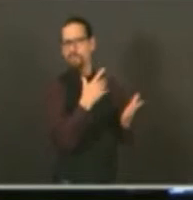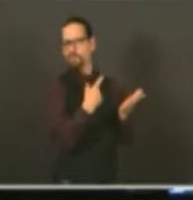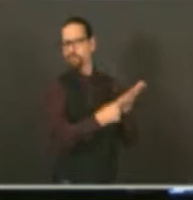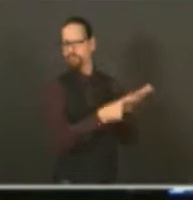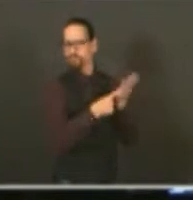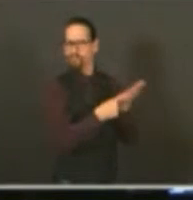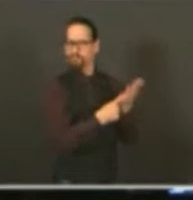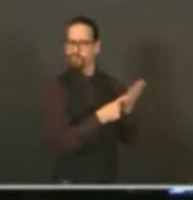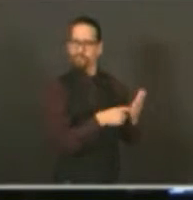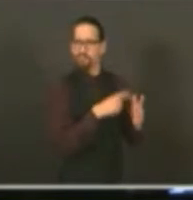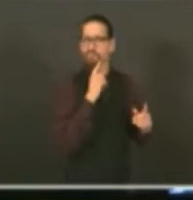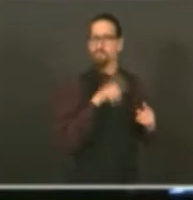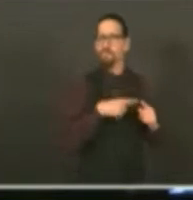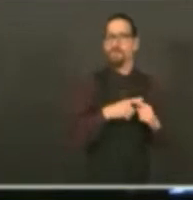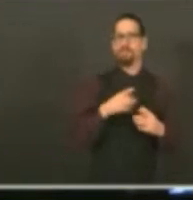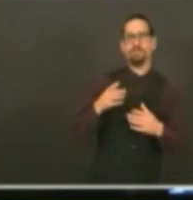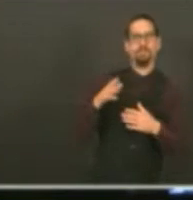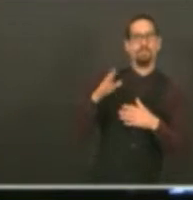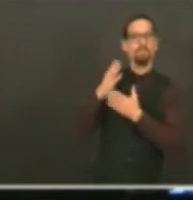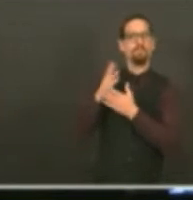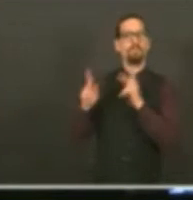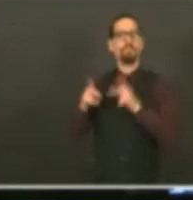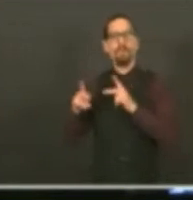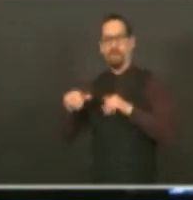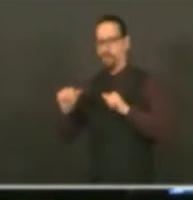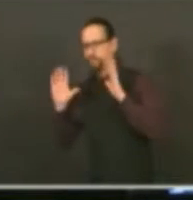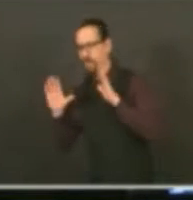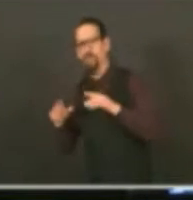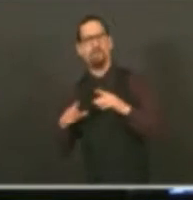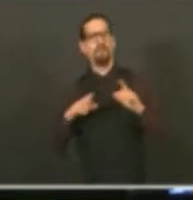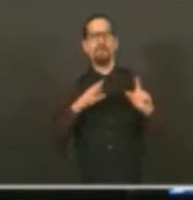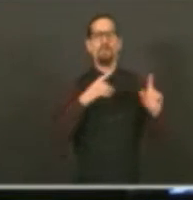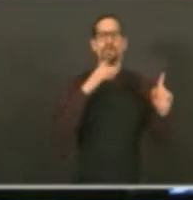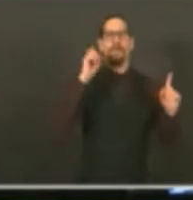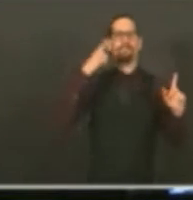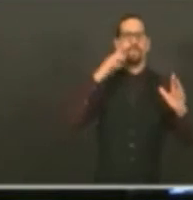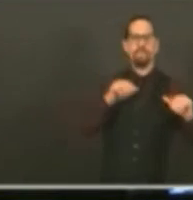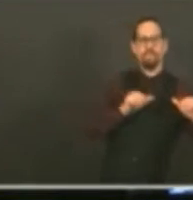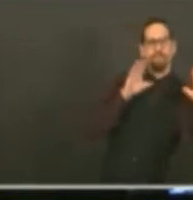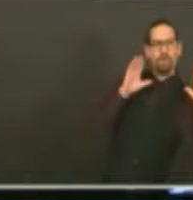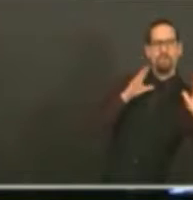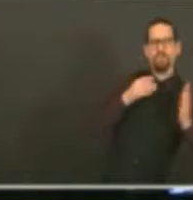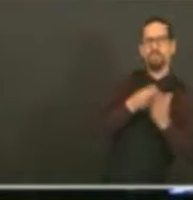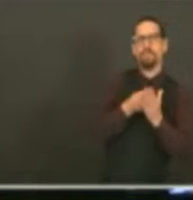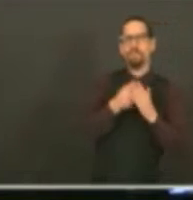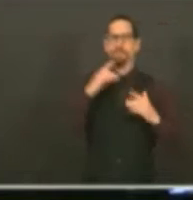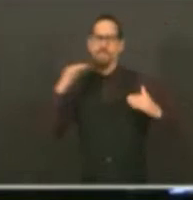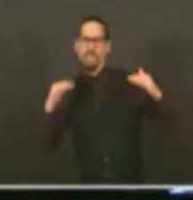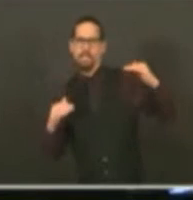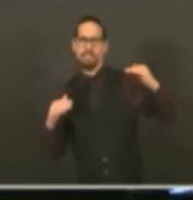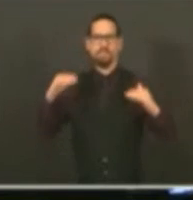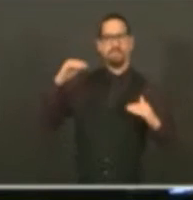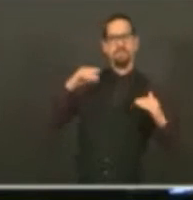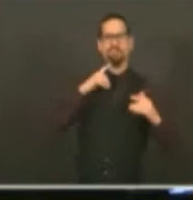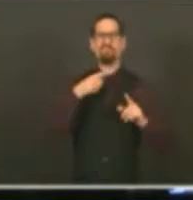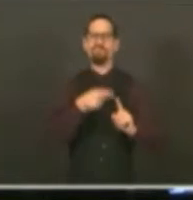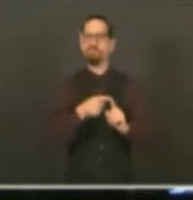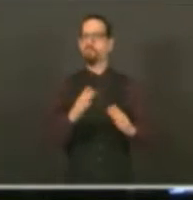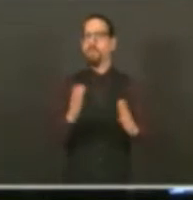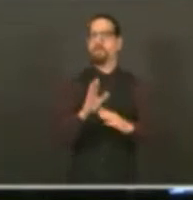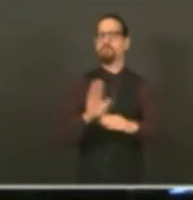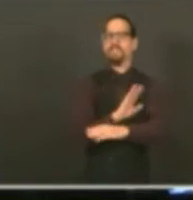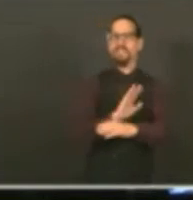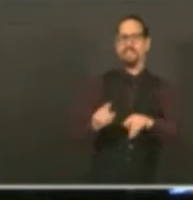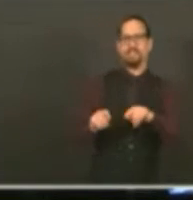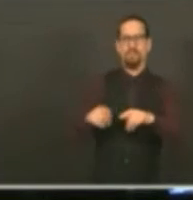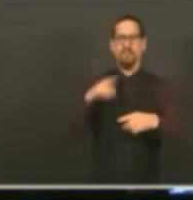sacrifice, austerity budgets, the notion that as the small business infrastructure in this state literally is collapsing around